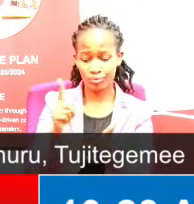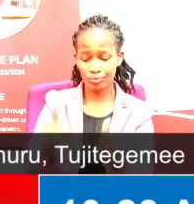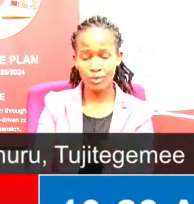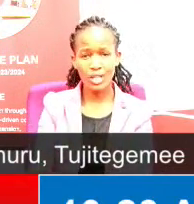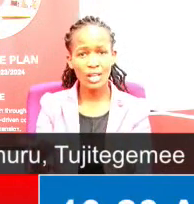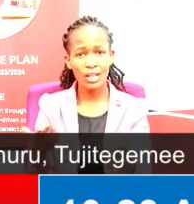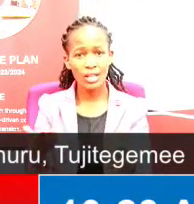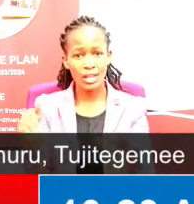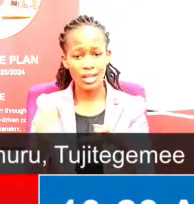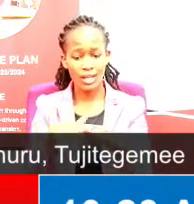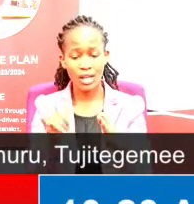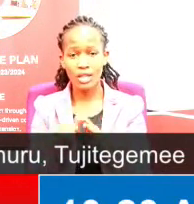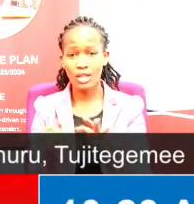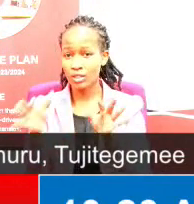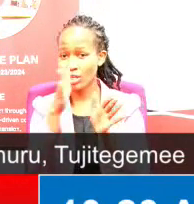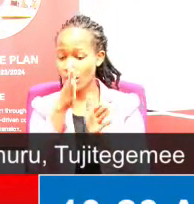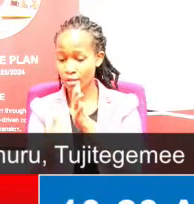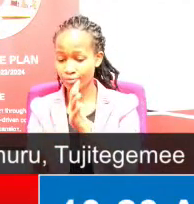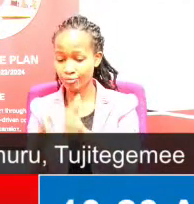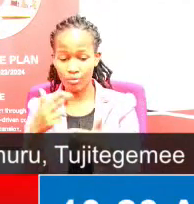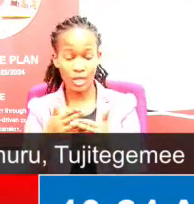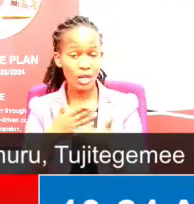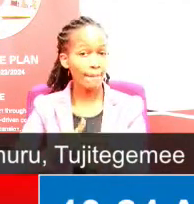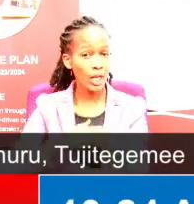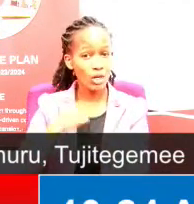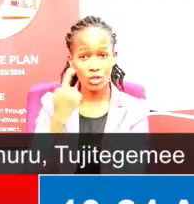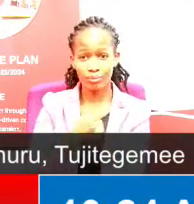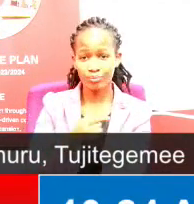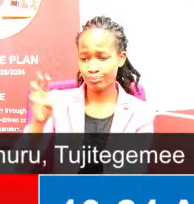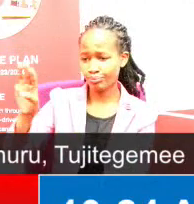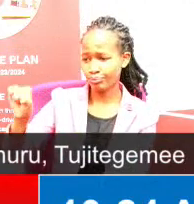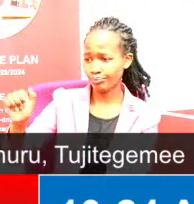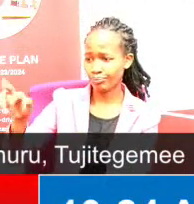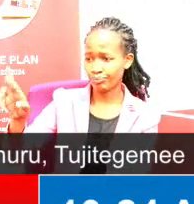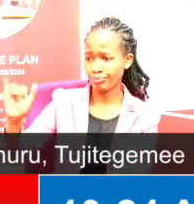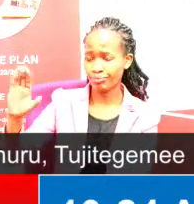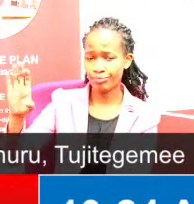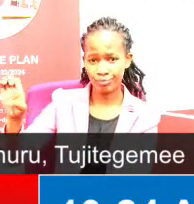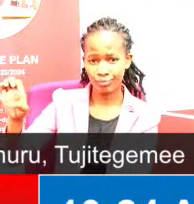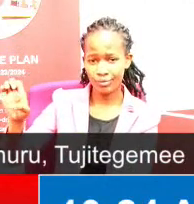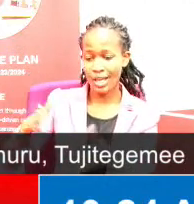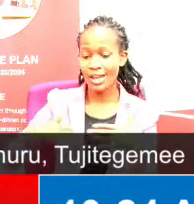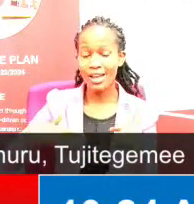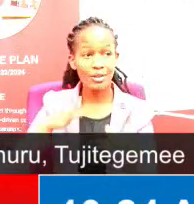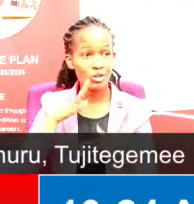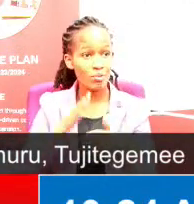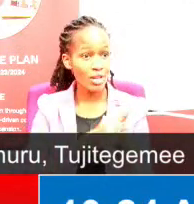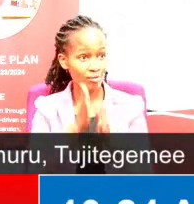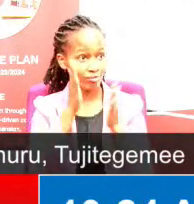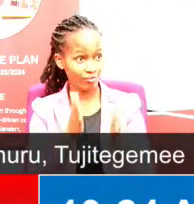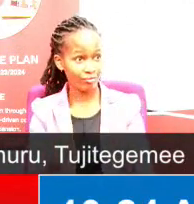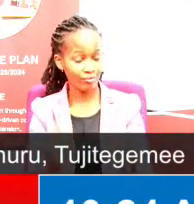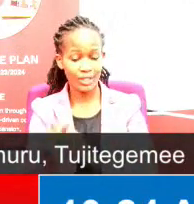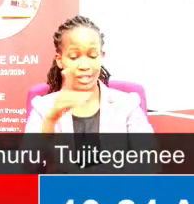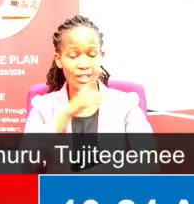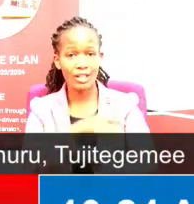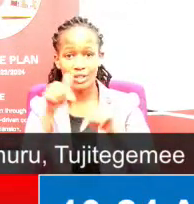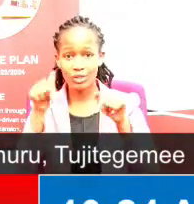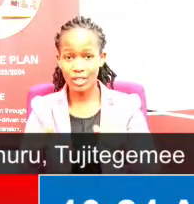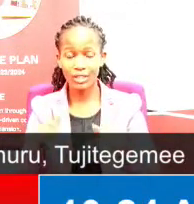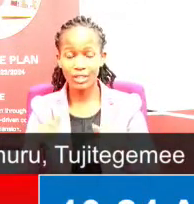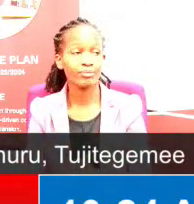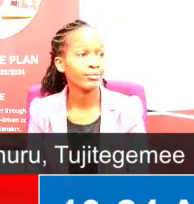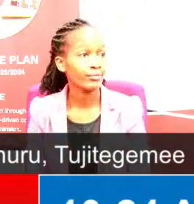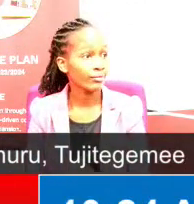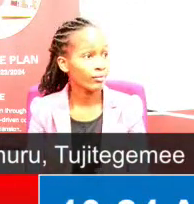lies in this corporate plan. My name is Maurice Ongala, and I'm delighted to be your moderator of the day.